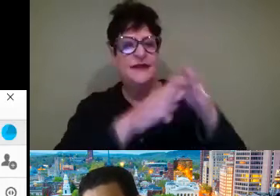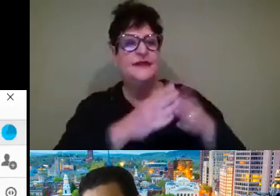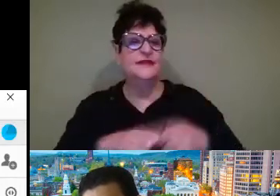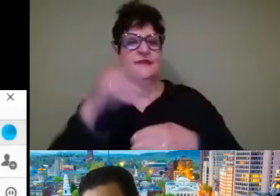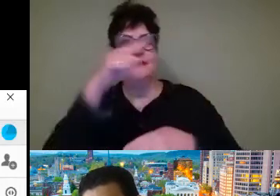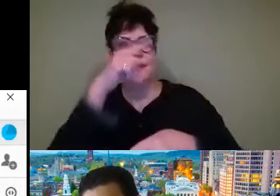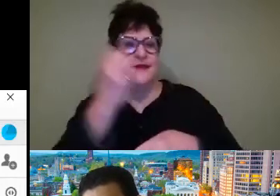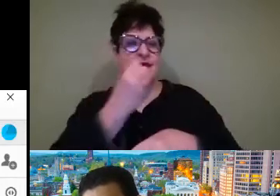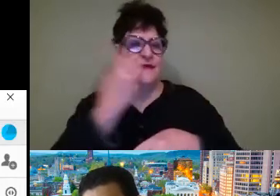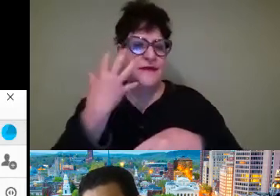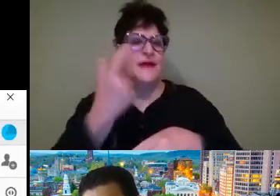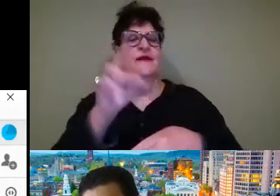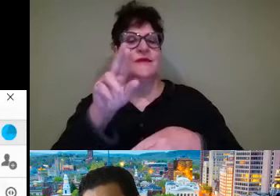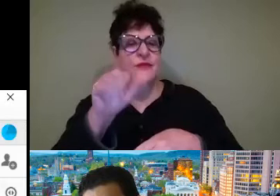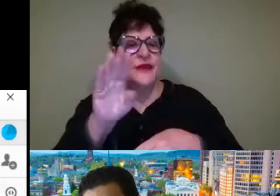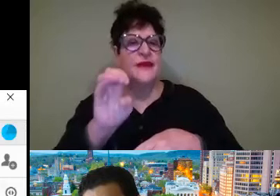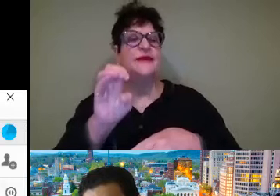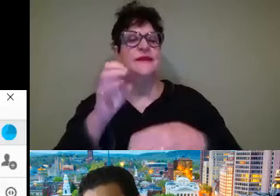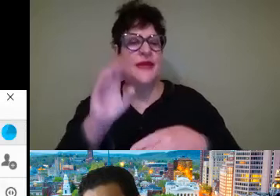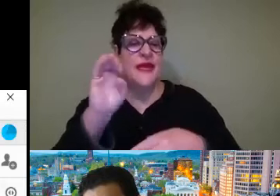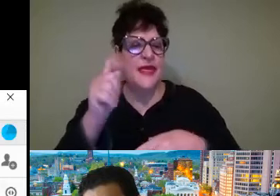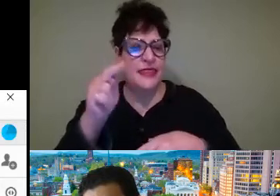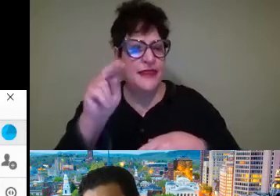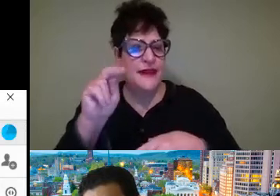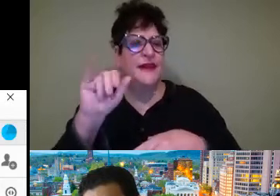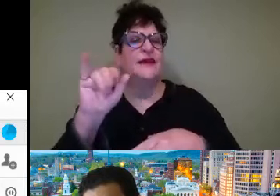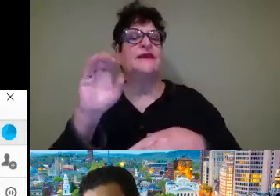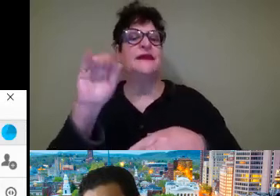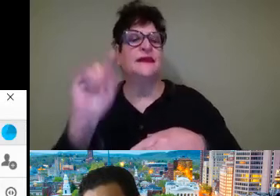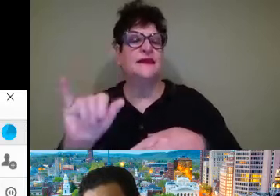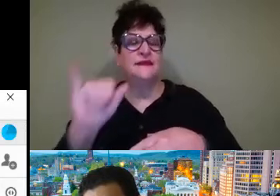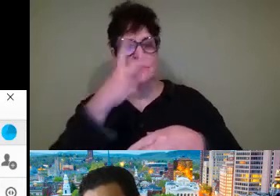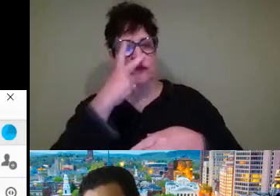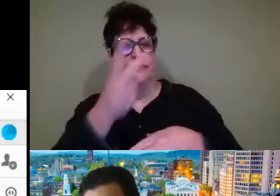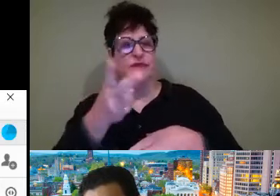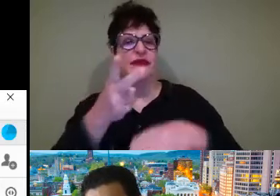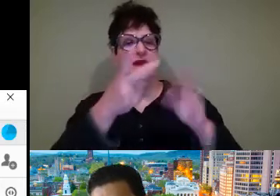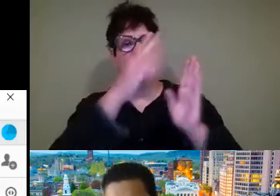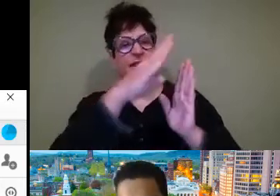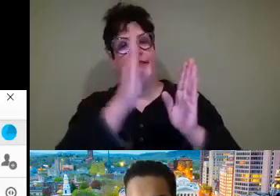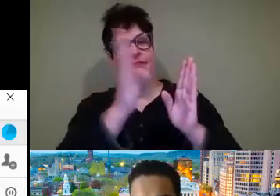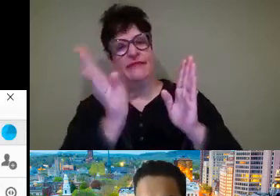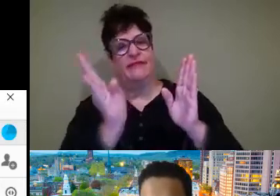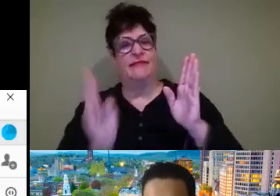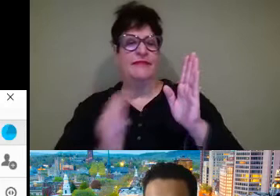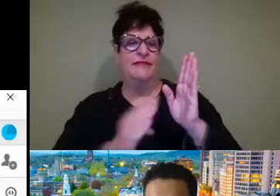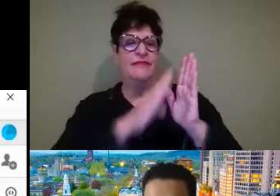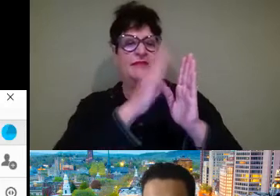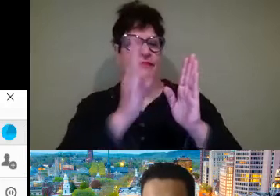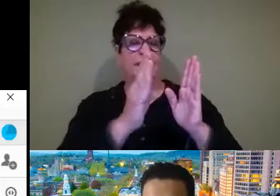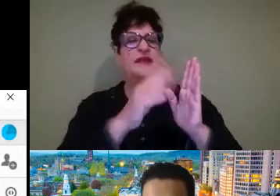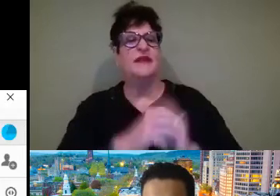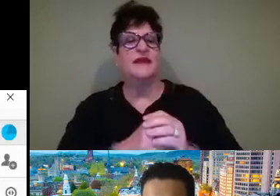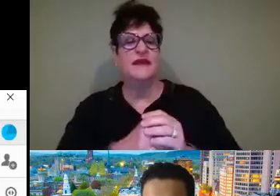and positive cases. So there's three of these slides. This first one, and for folks that used to